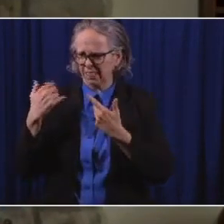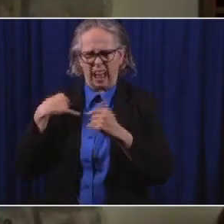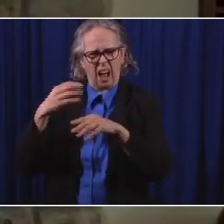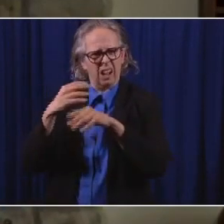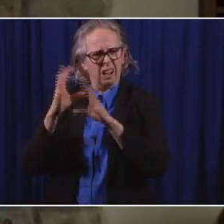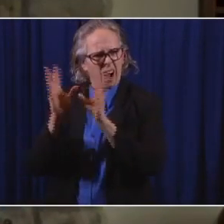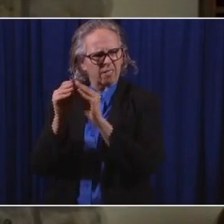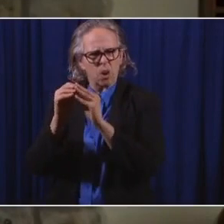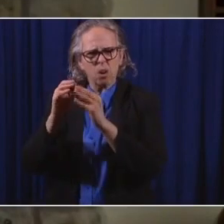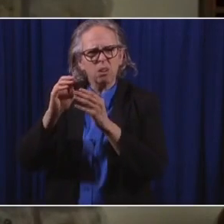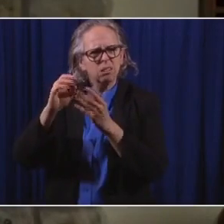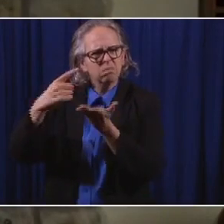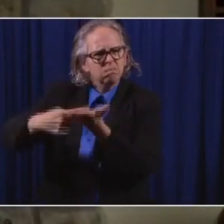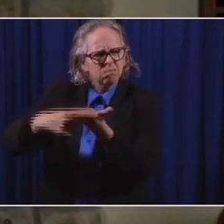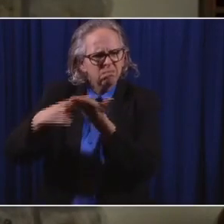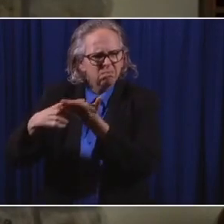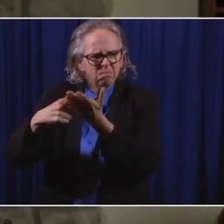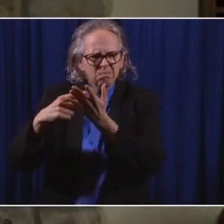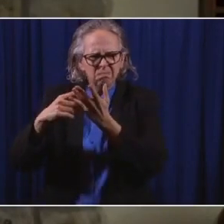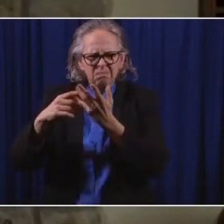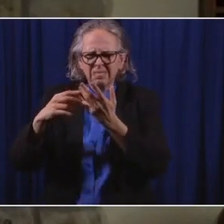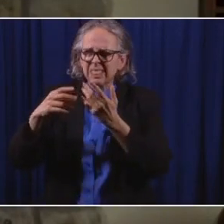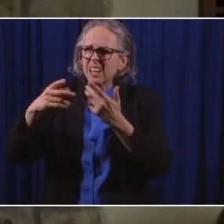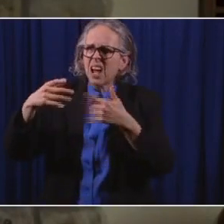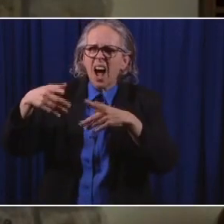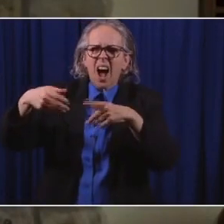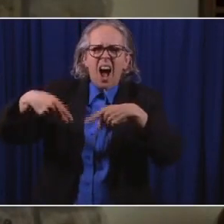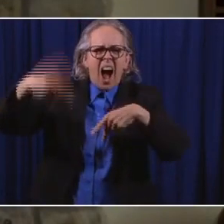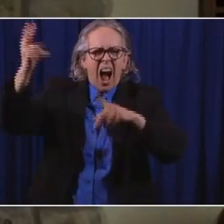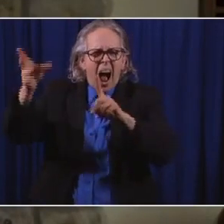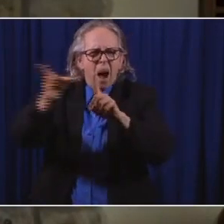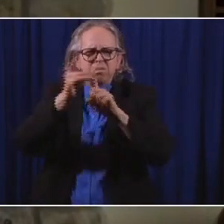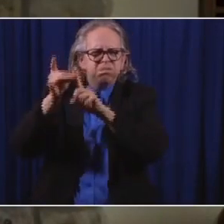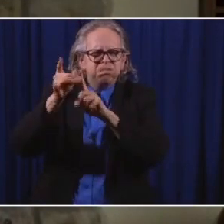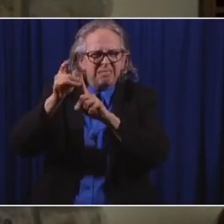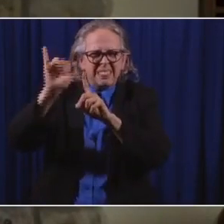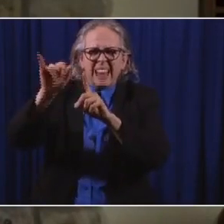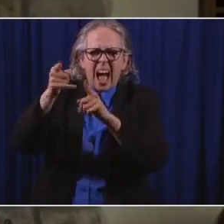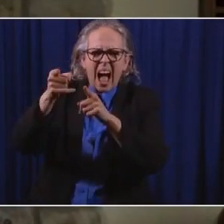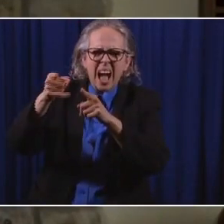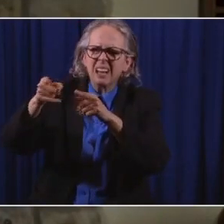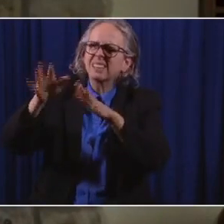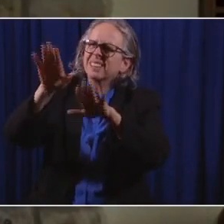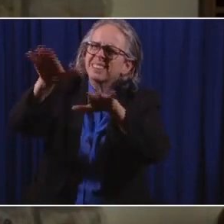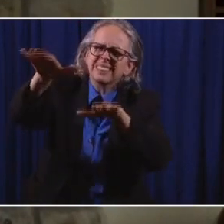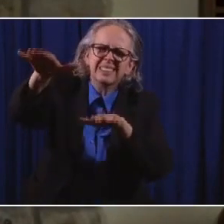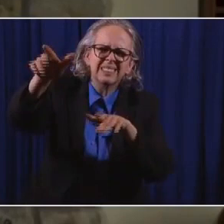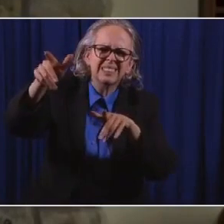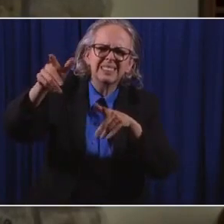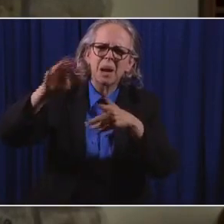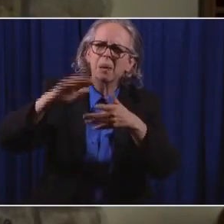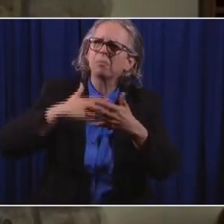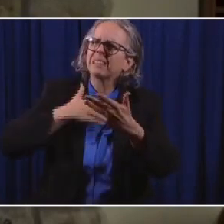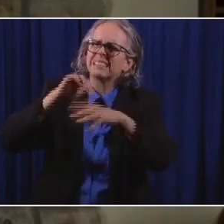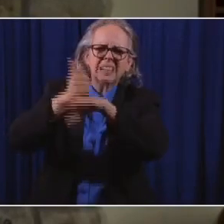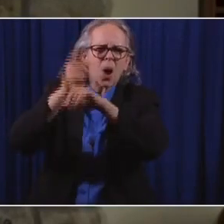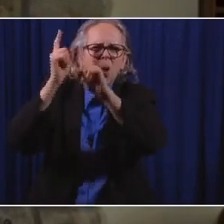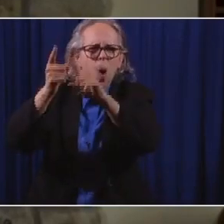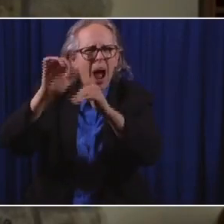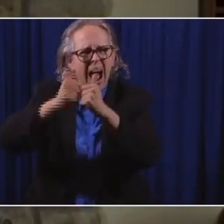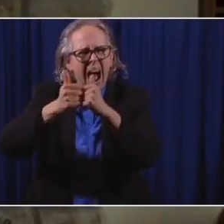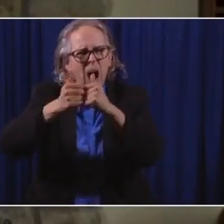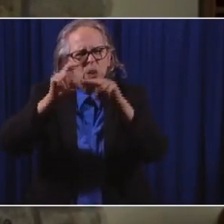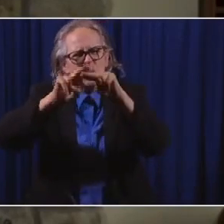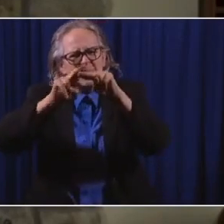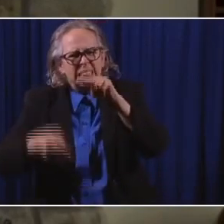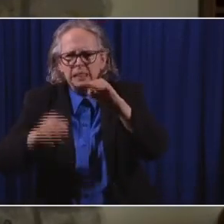highest incident counties, and we said, look, set a goal to knock these numbers down, and start taking them